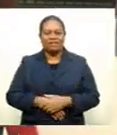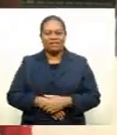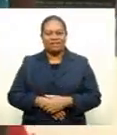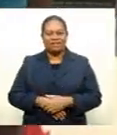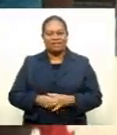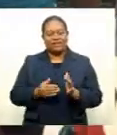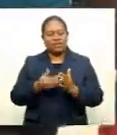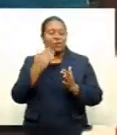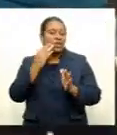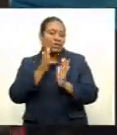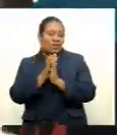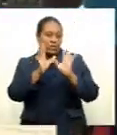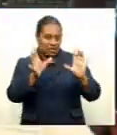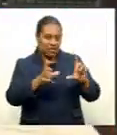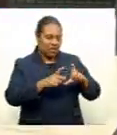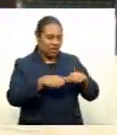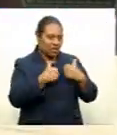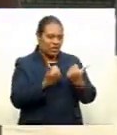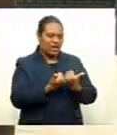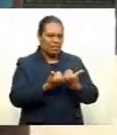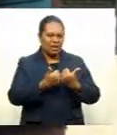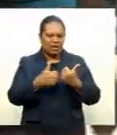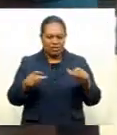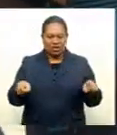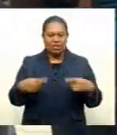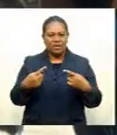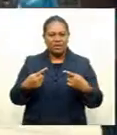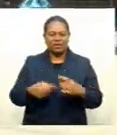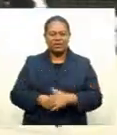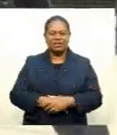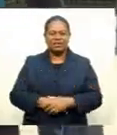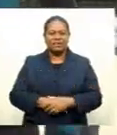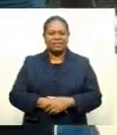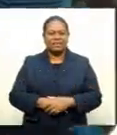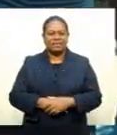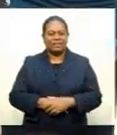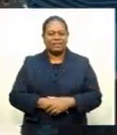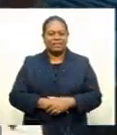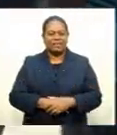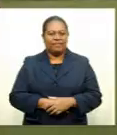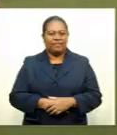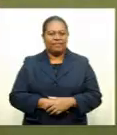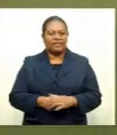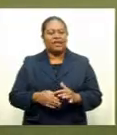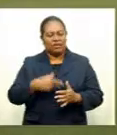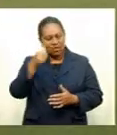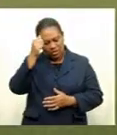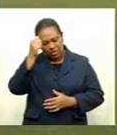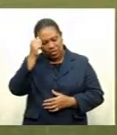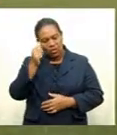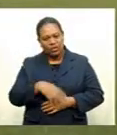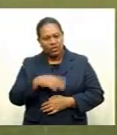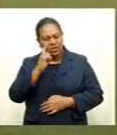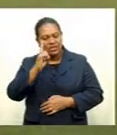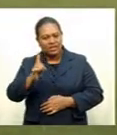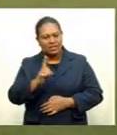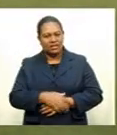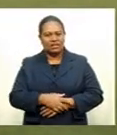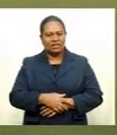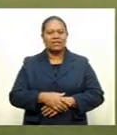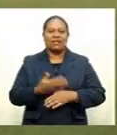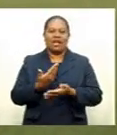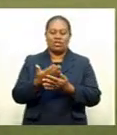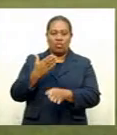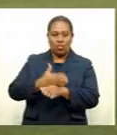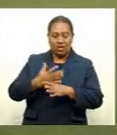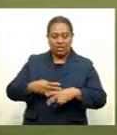the field with agreement for this particular competition of 14. But we also take a view in Fiji where we work to